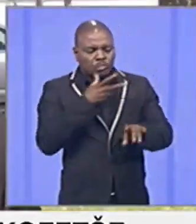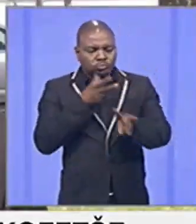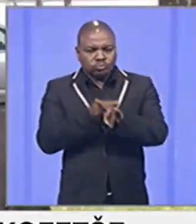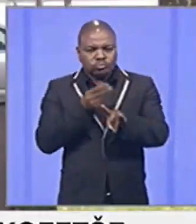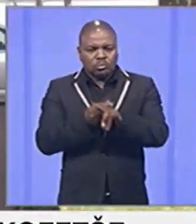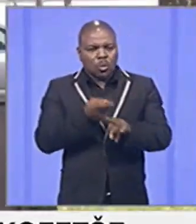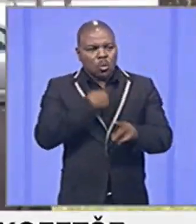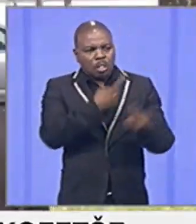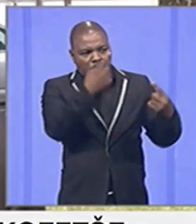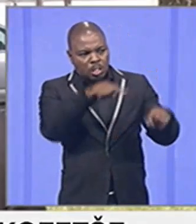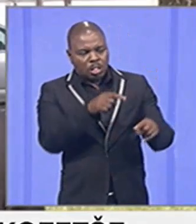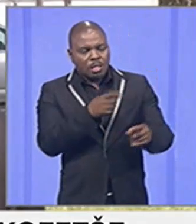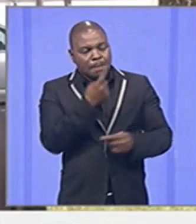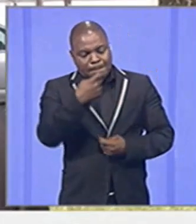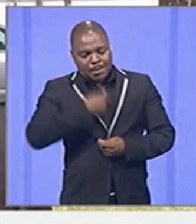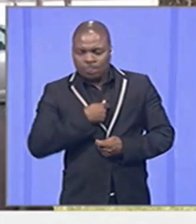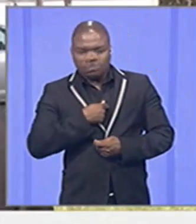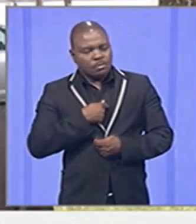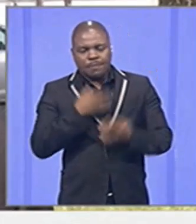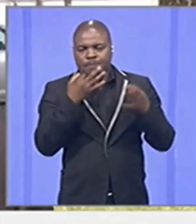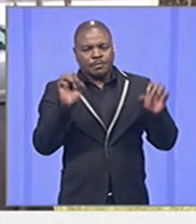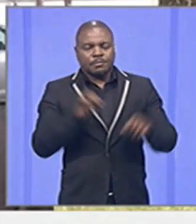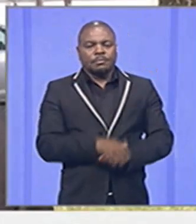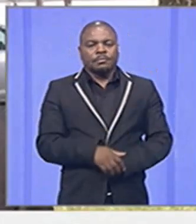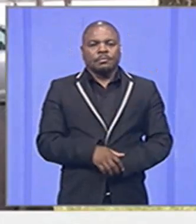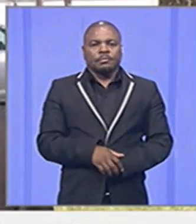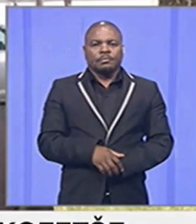le tefelo. Zivaccinatwe, zijove.